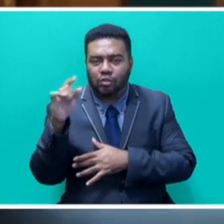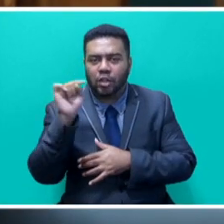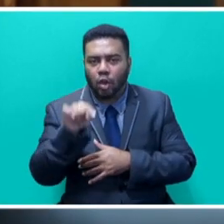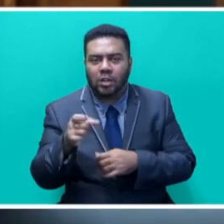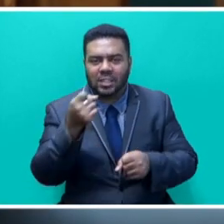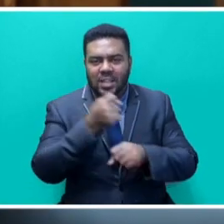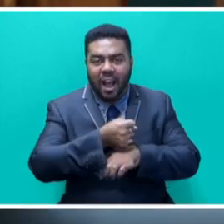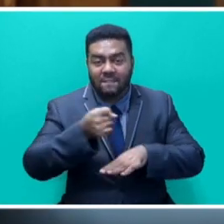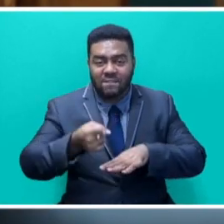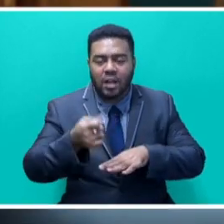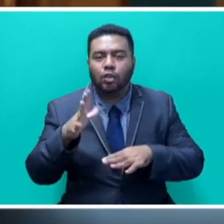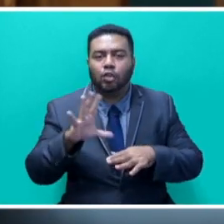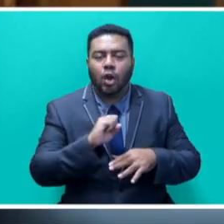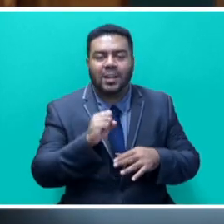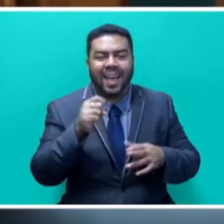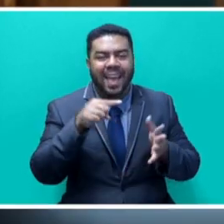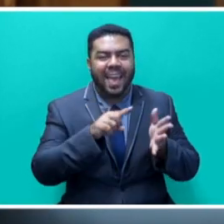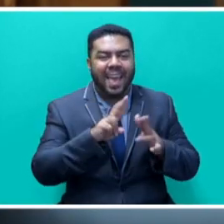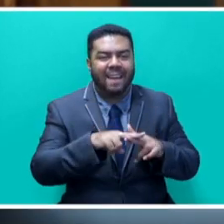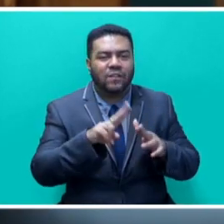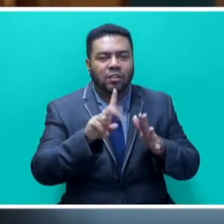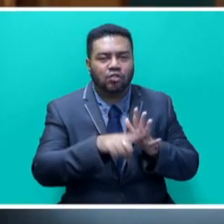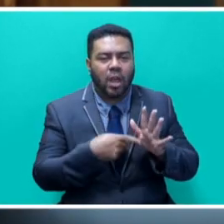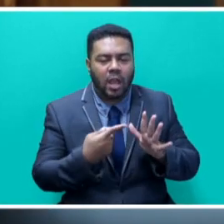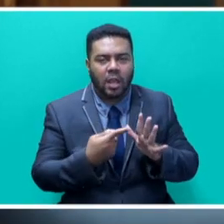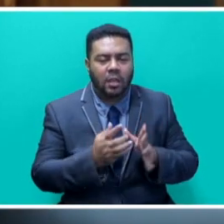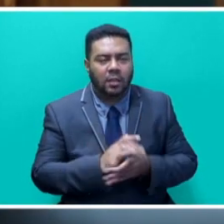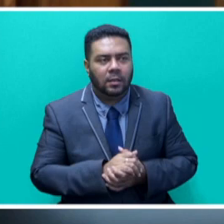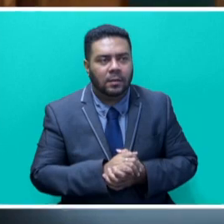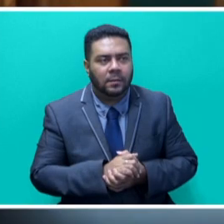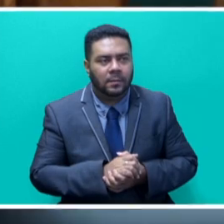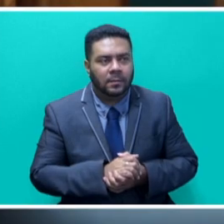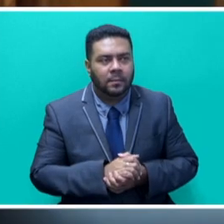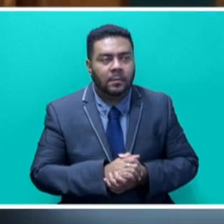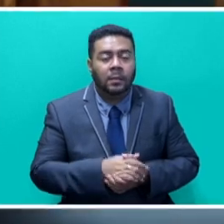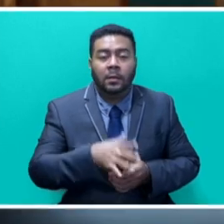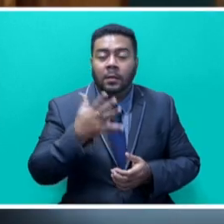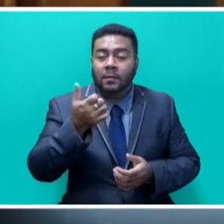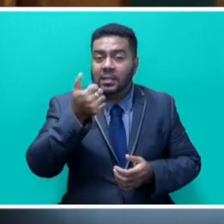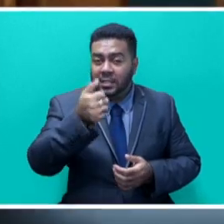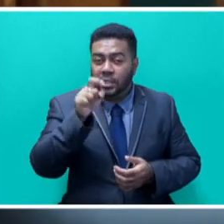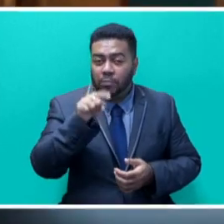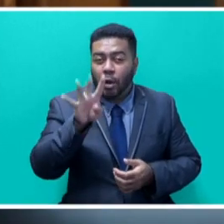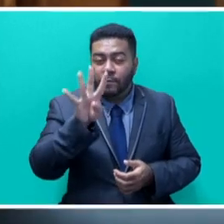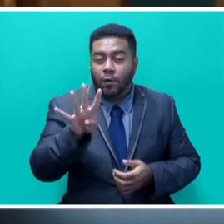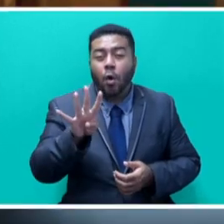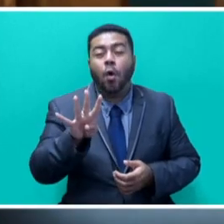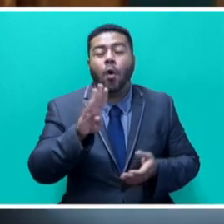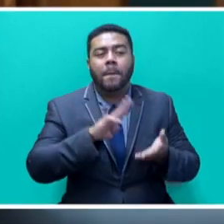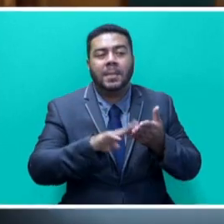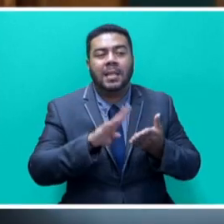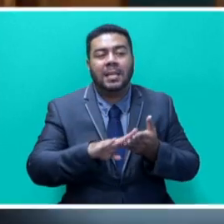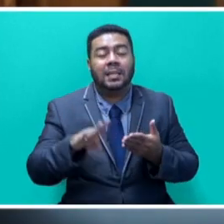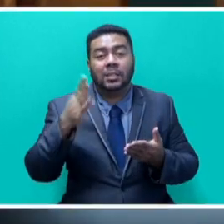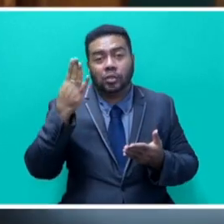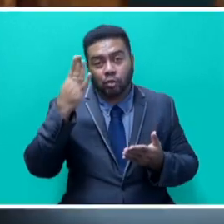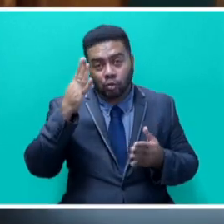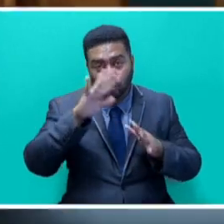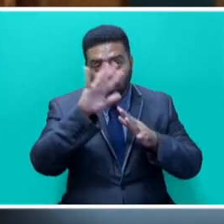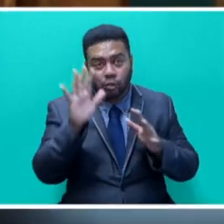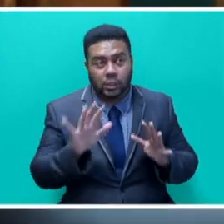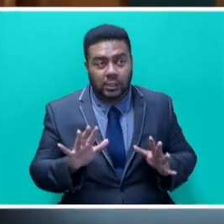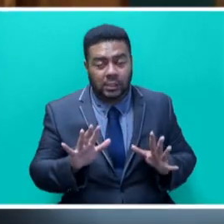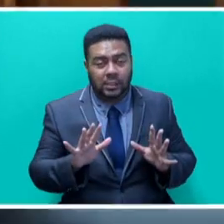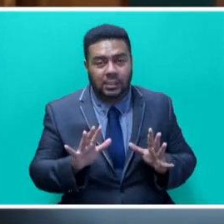www.forestry.gov.fj. The dashboard currently shows 6.4 million trees. These are the figures that the Ministry